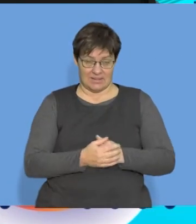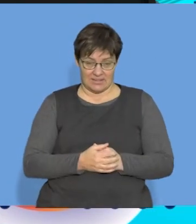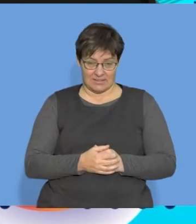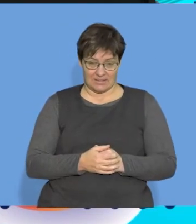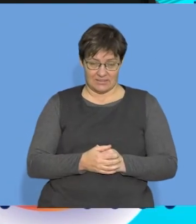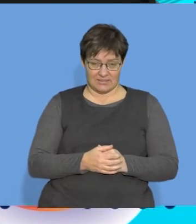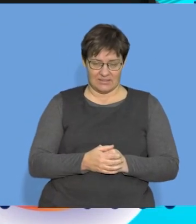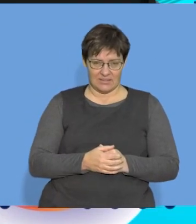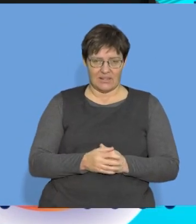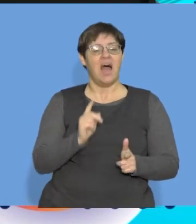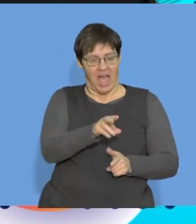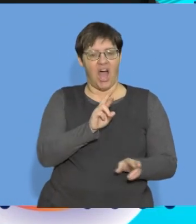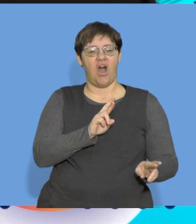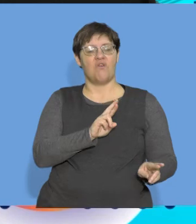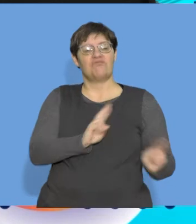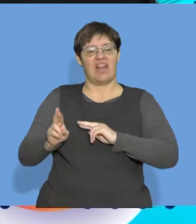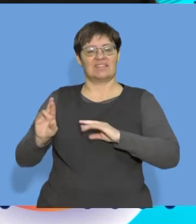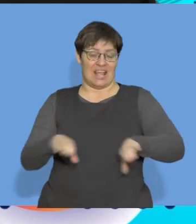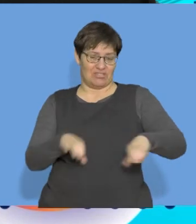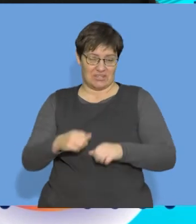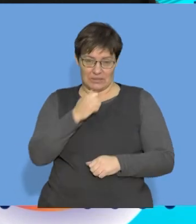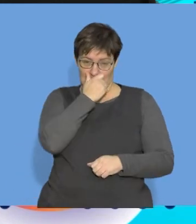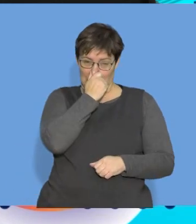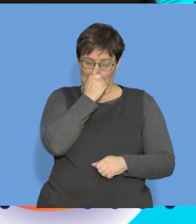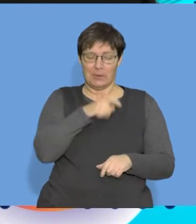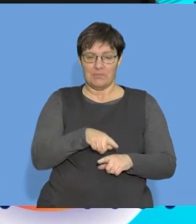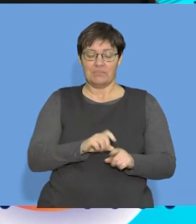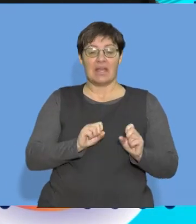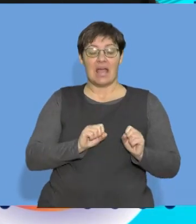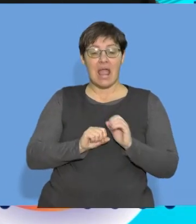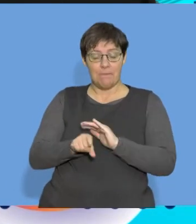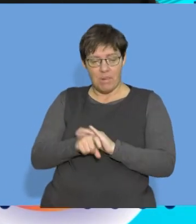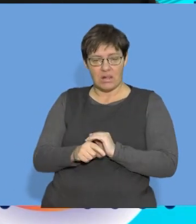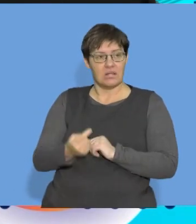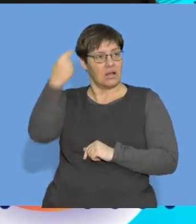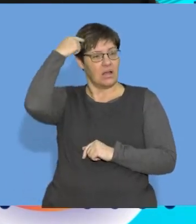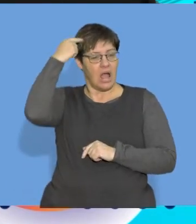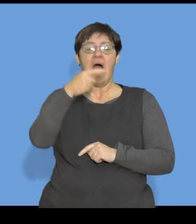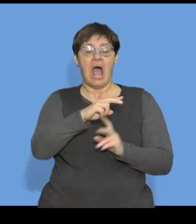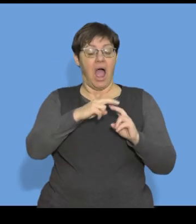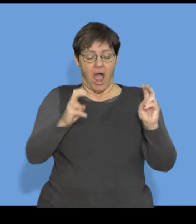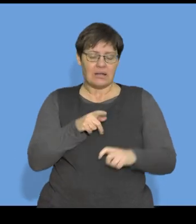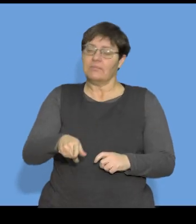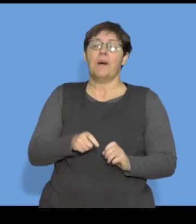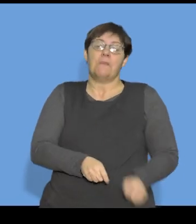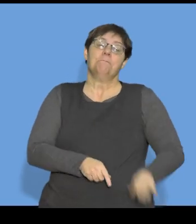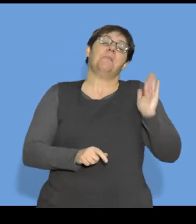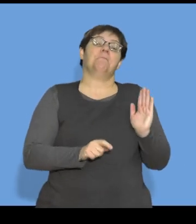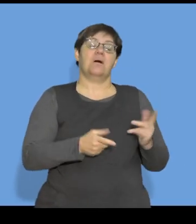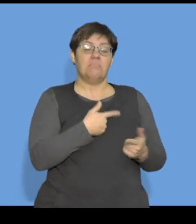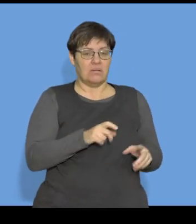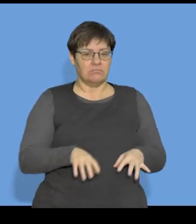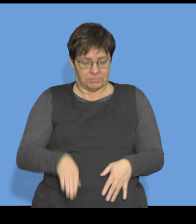that pin. That's the reflex action. The impulse went through the reflex arc. Let's see